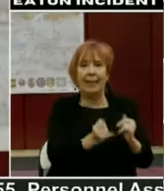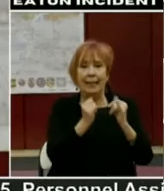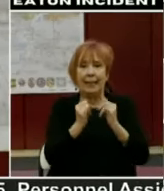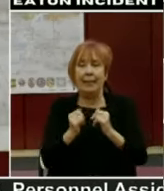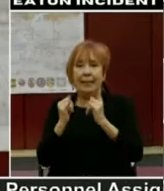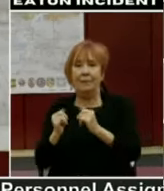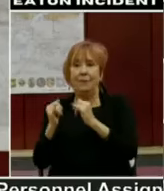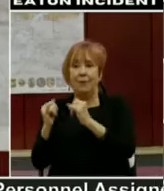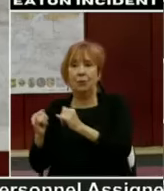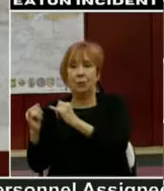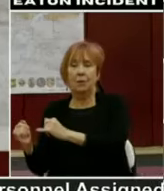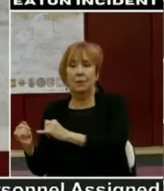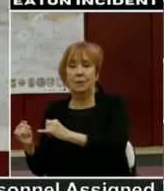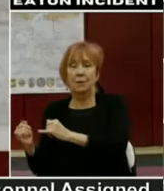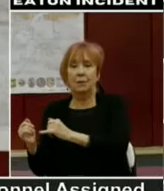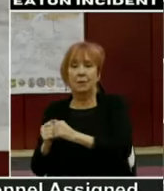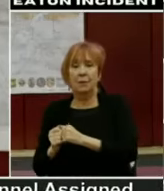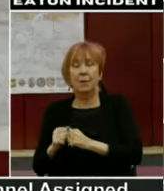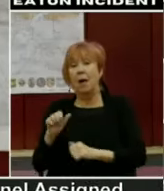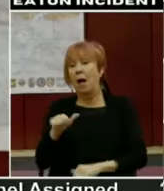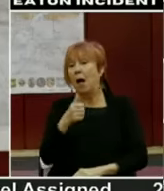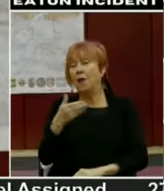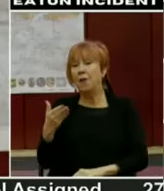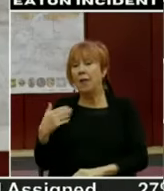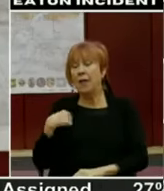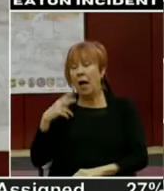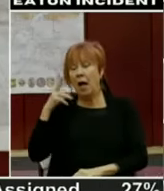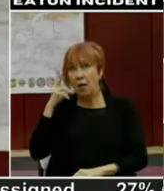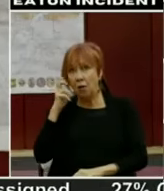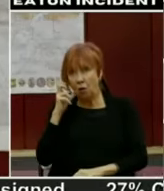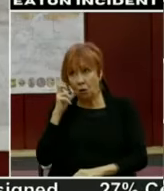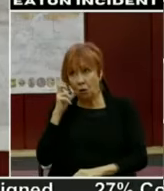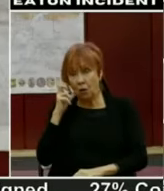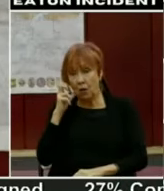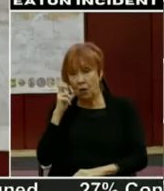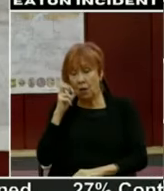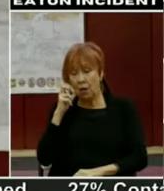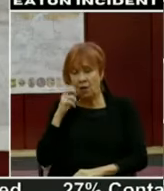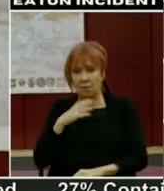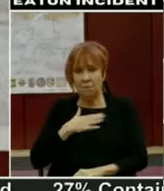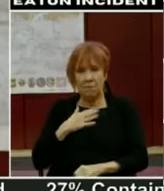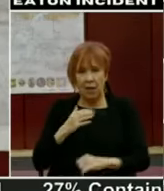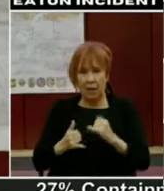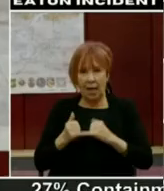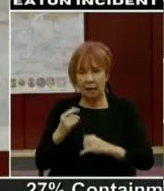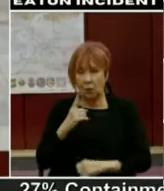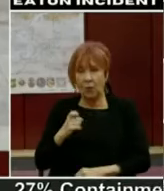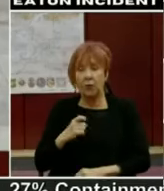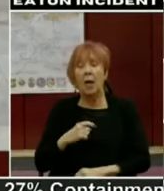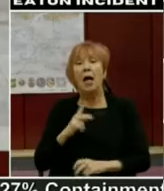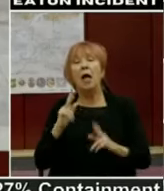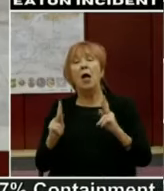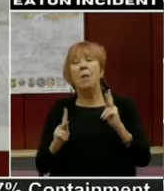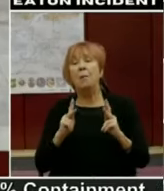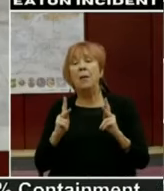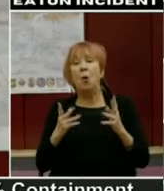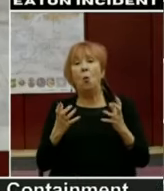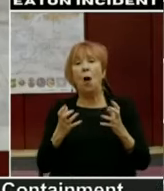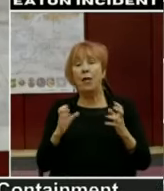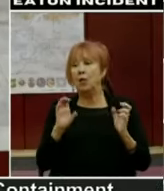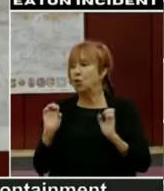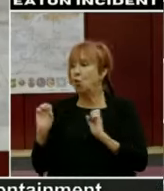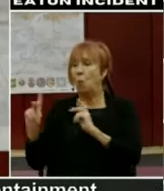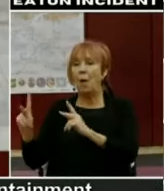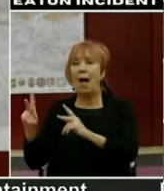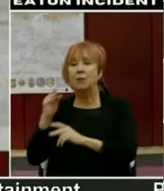information. One of the other things that I heard, and I'll close with this, is the issue of people wanting to go back into their